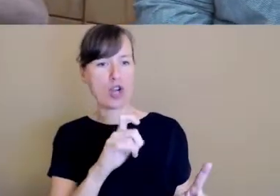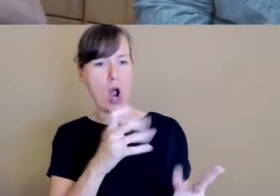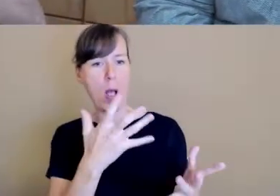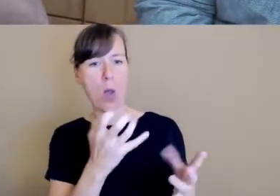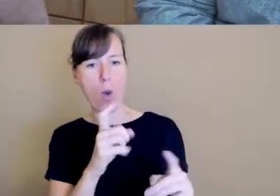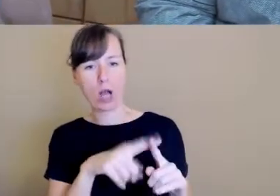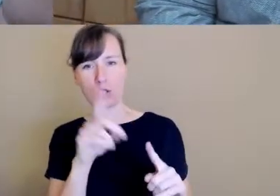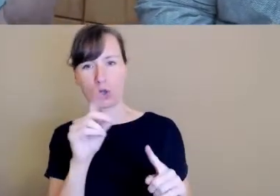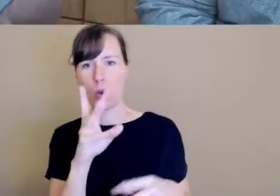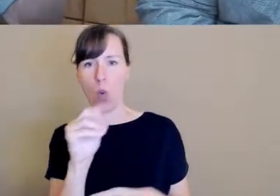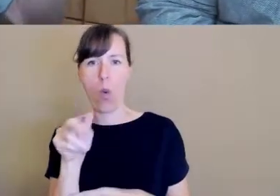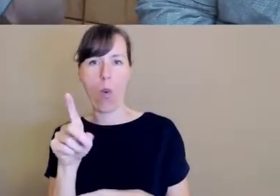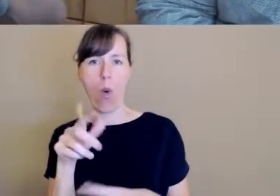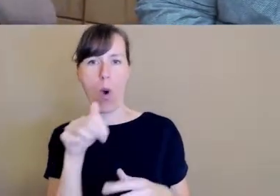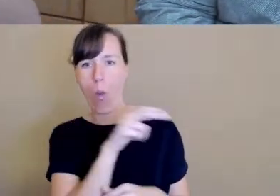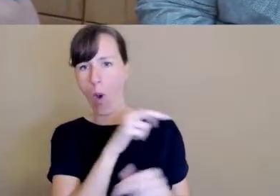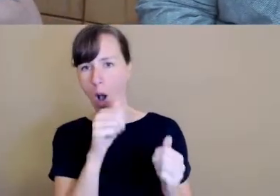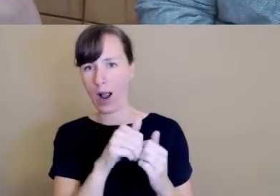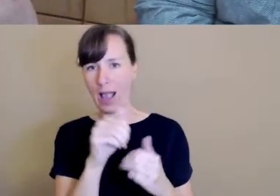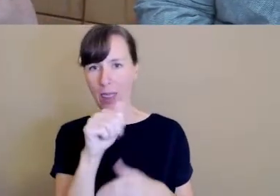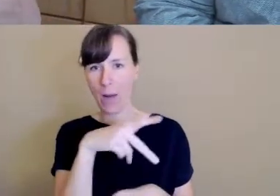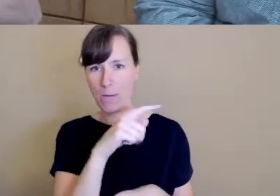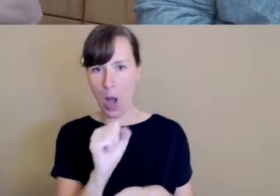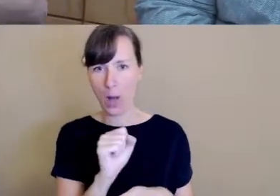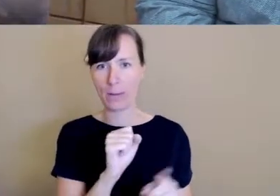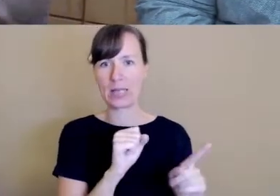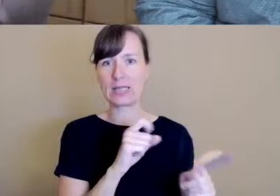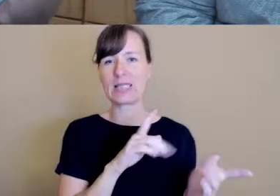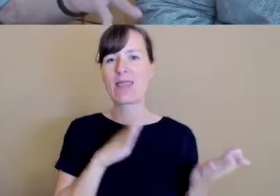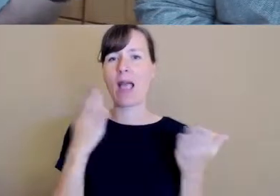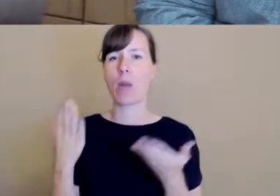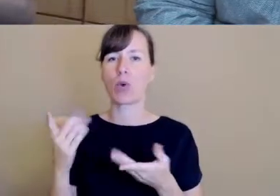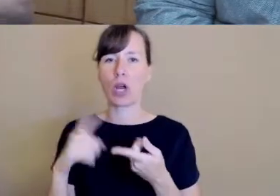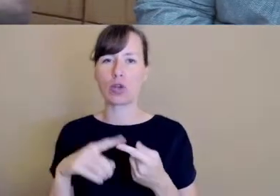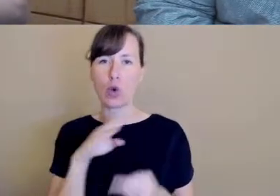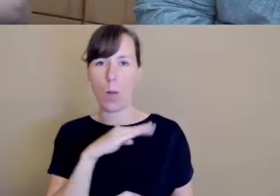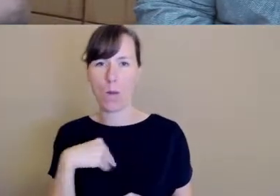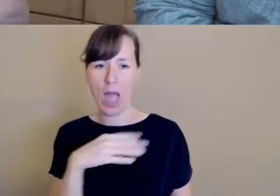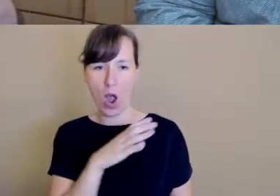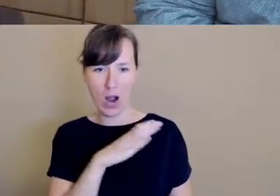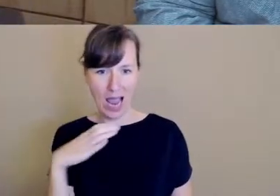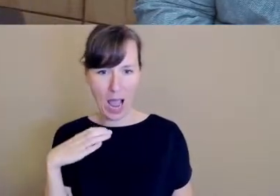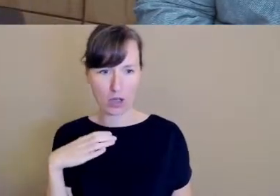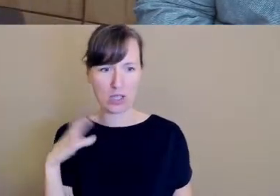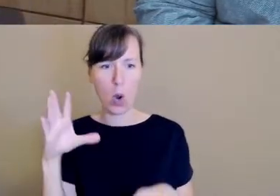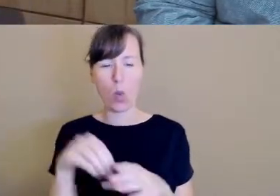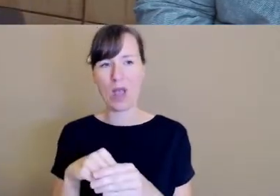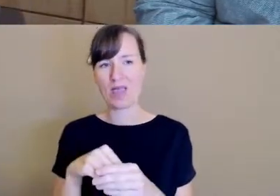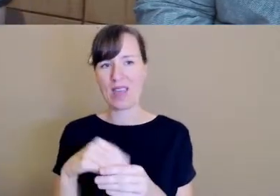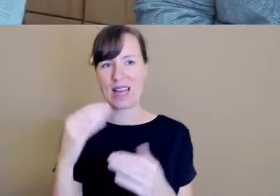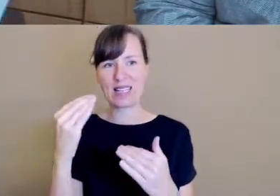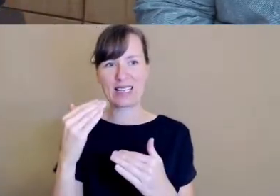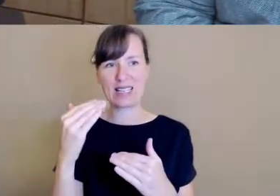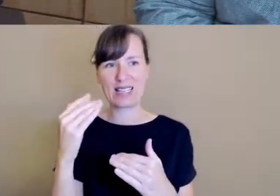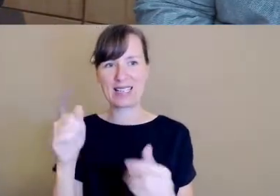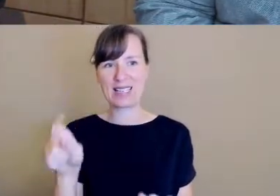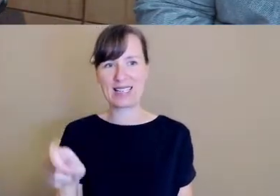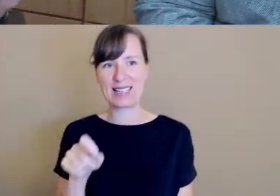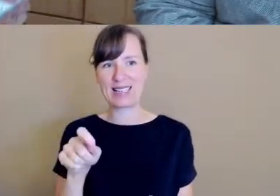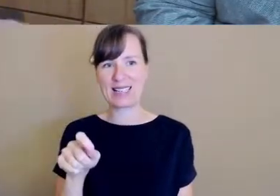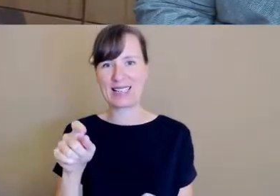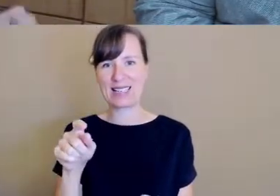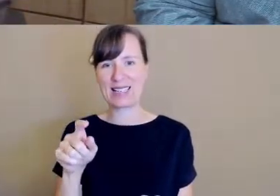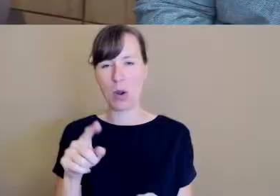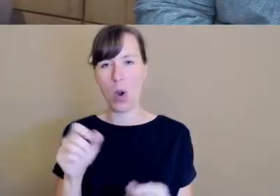apartments. They bring it to the mayor and council within a specific set of time, and we don't need this